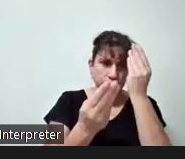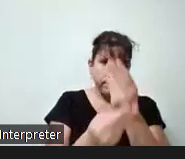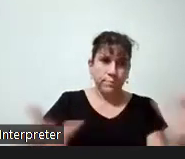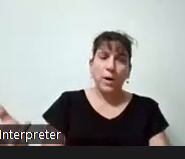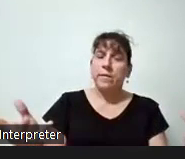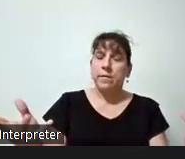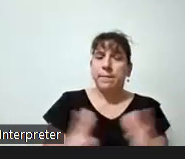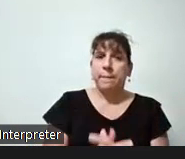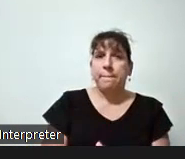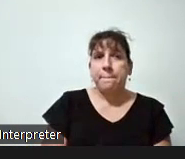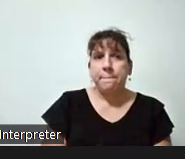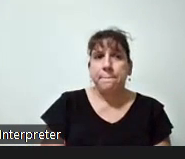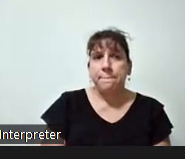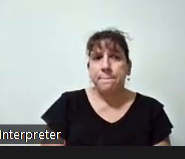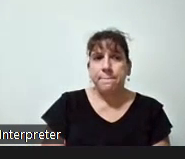community.